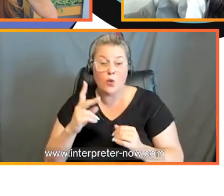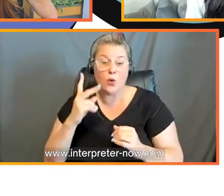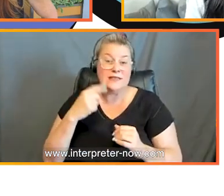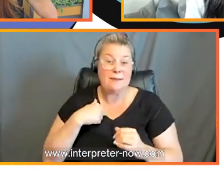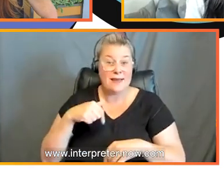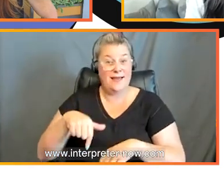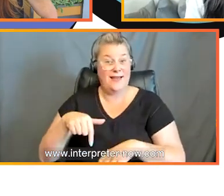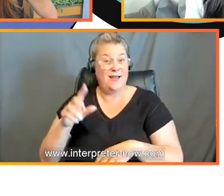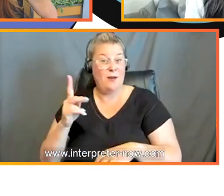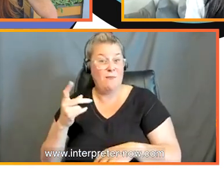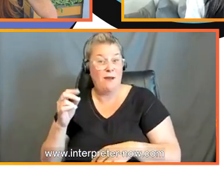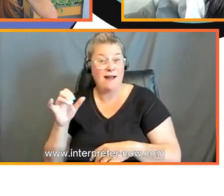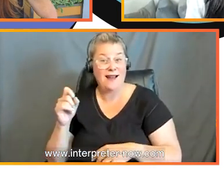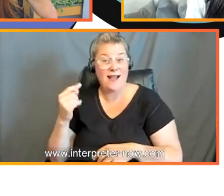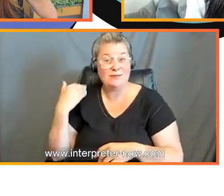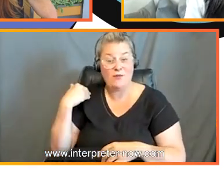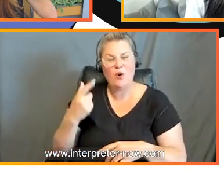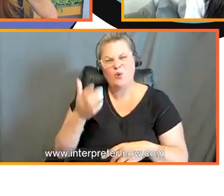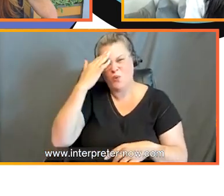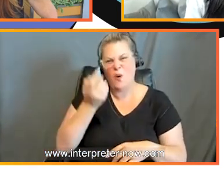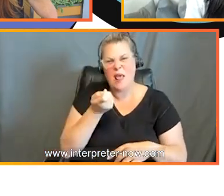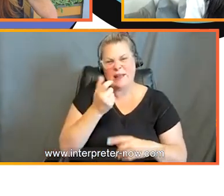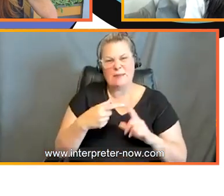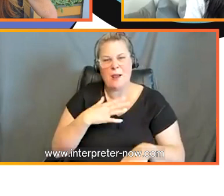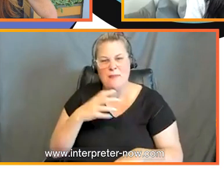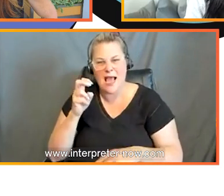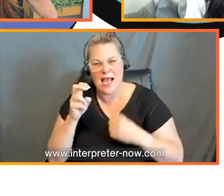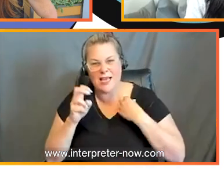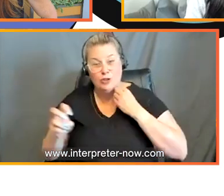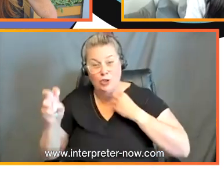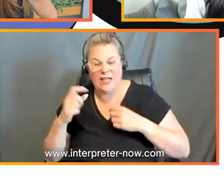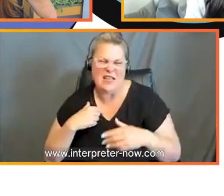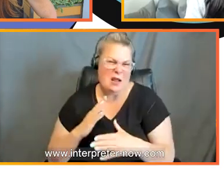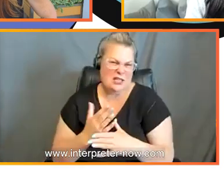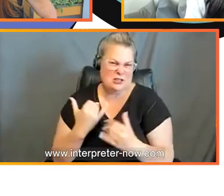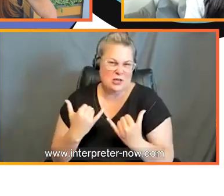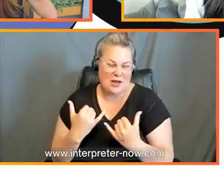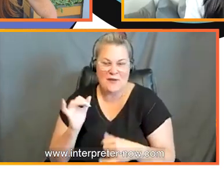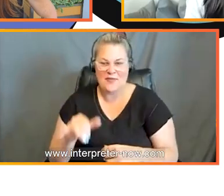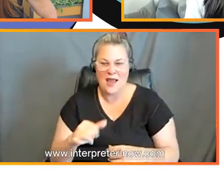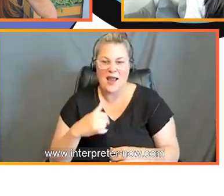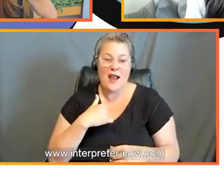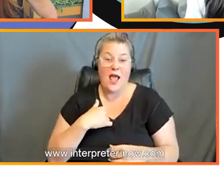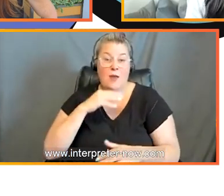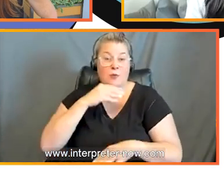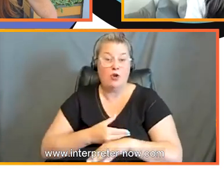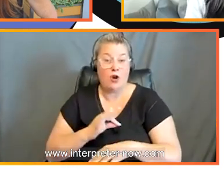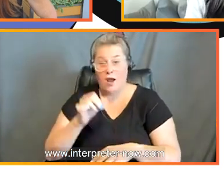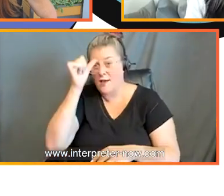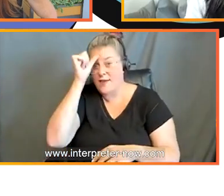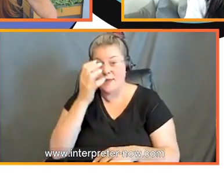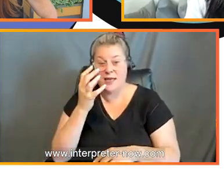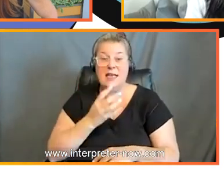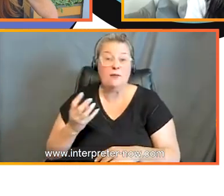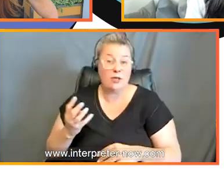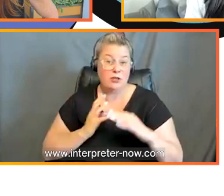a little bit about my journey, which I'll share now, which is that I am the daughter of Indian immigrant parents